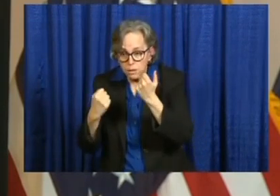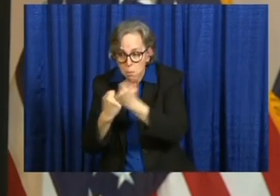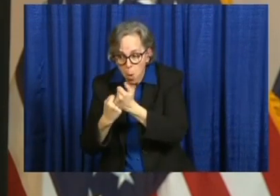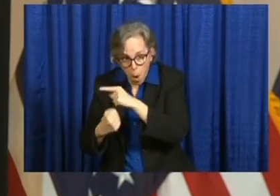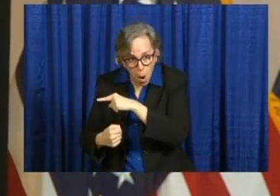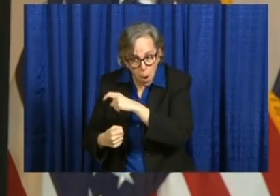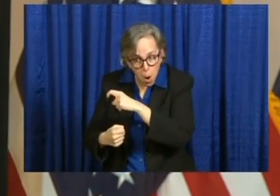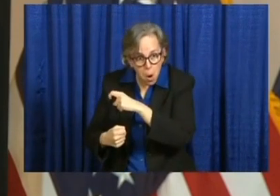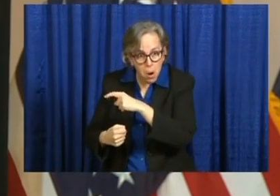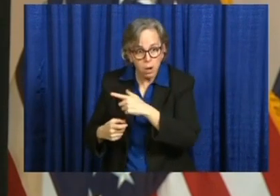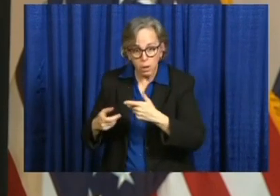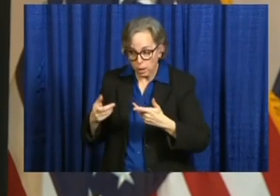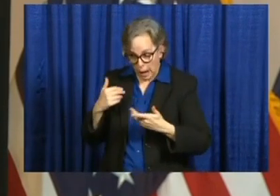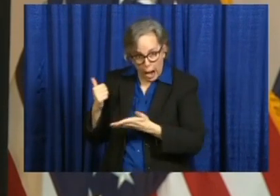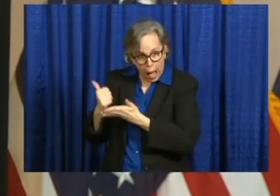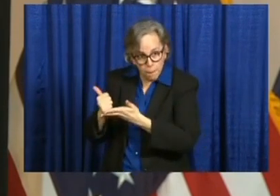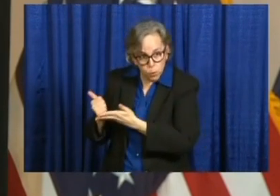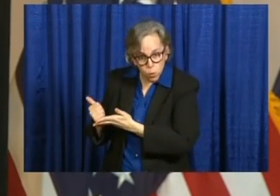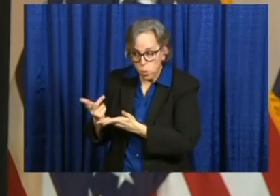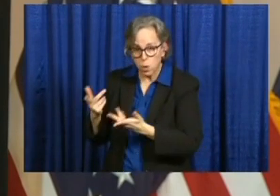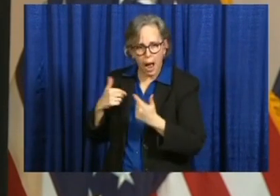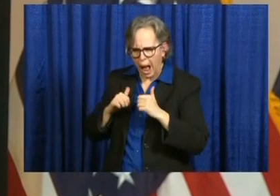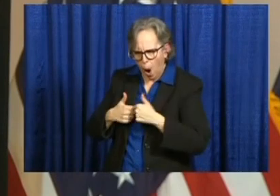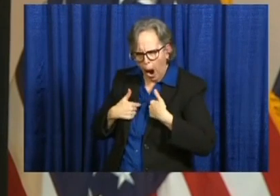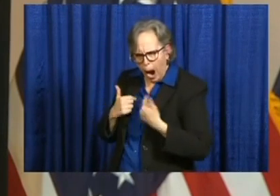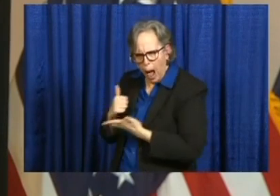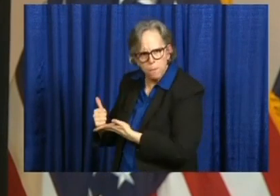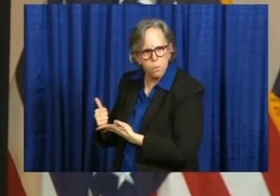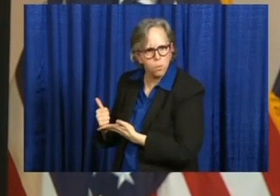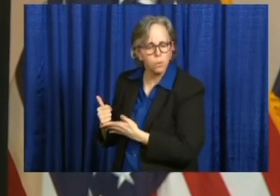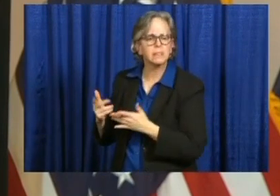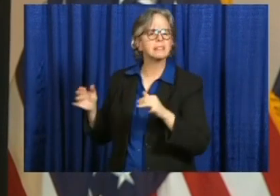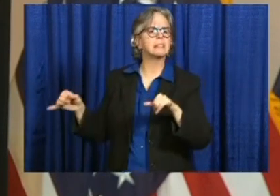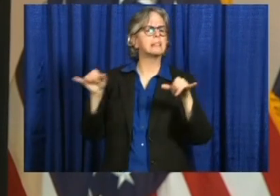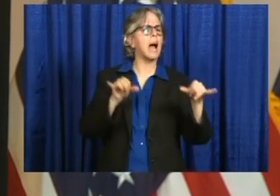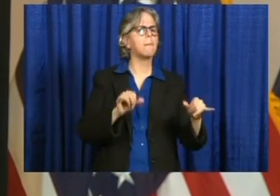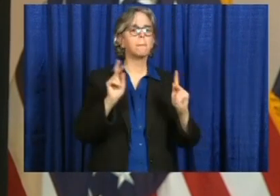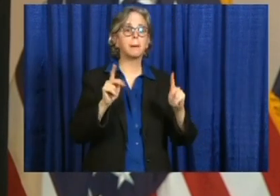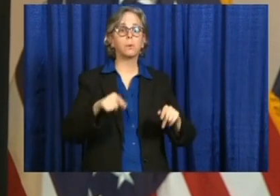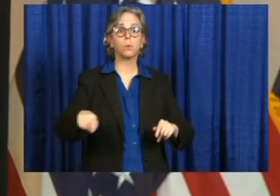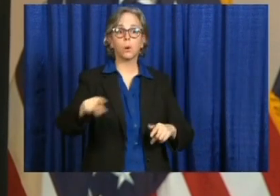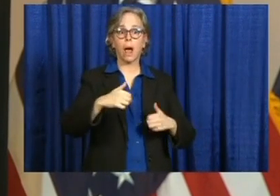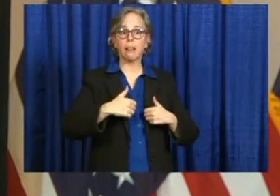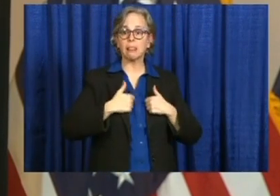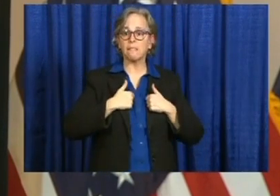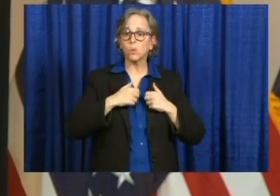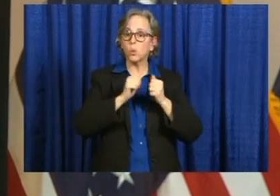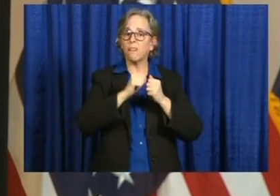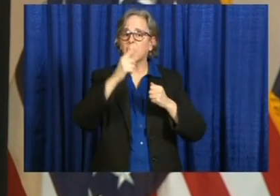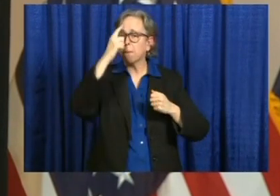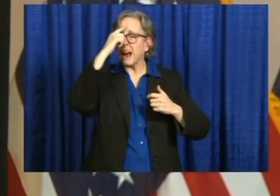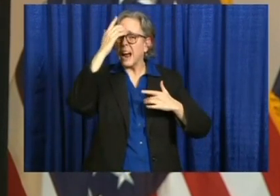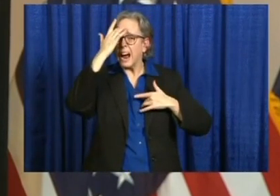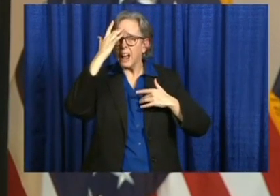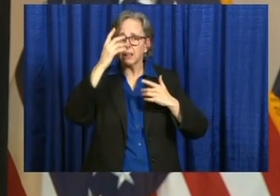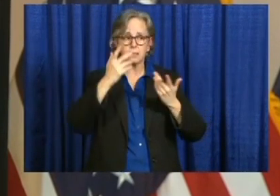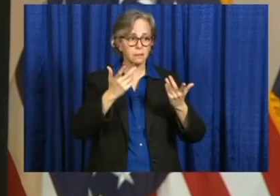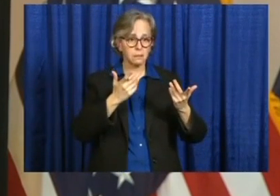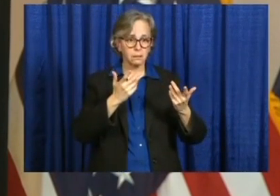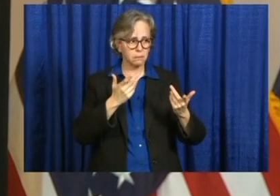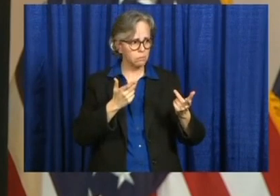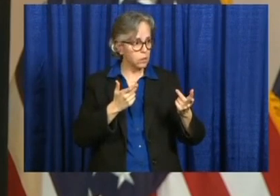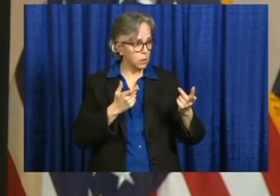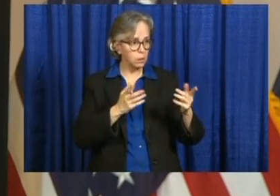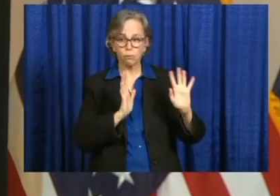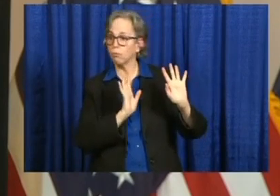help. The same is true for people living with mental illness. Reach out and support them and let them know